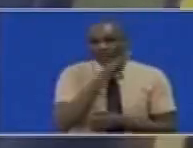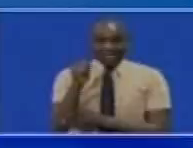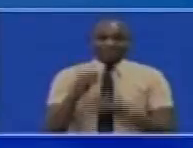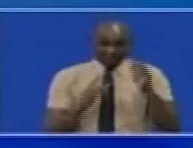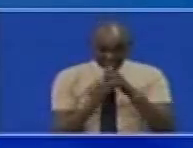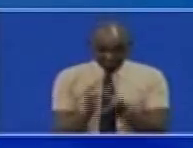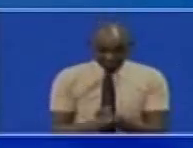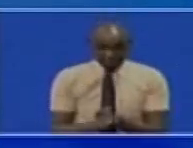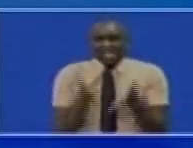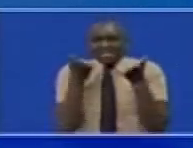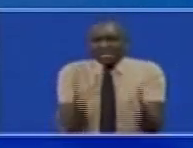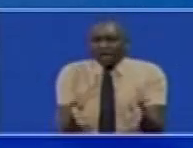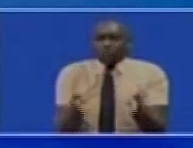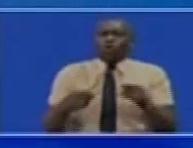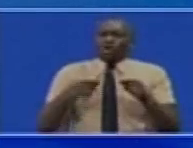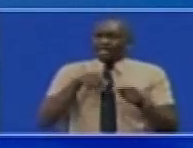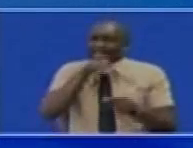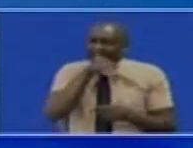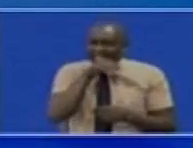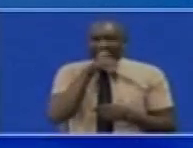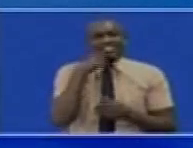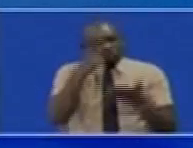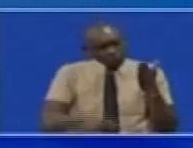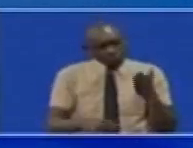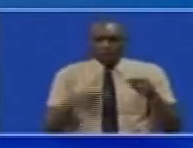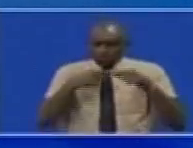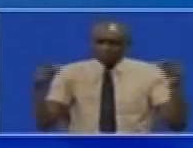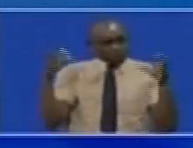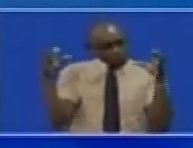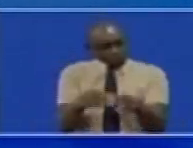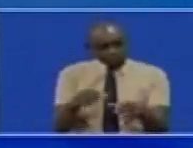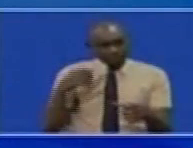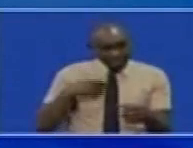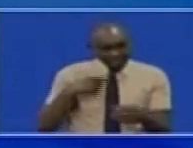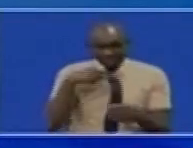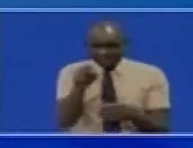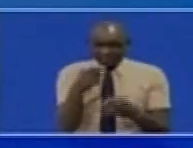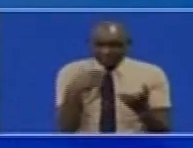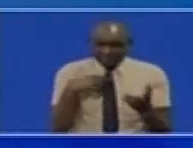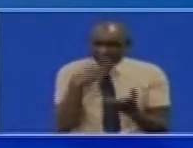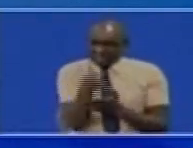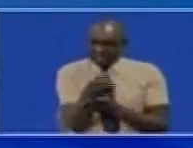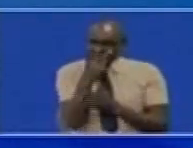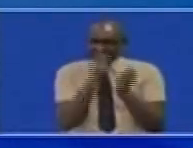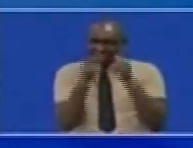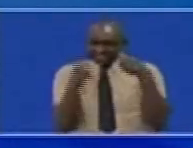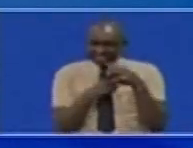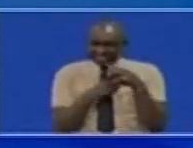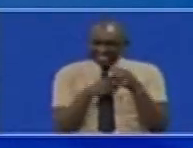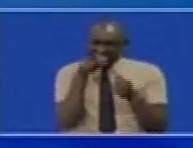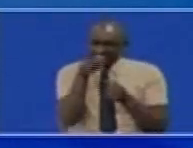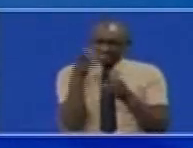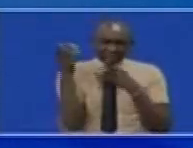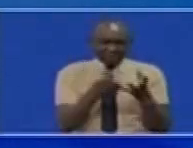Bungoma County. Now, a push by CORD leader Raila Odinga to have the opposition present a compromise candidate in 2017 is